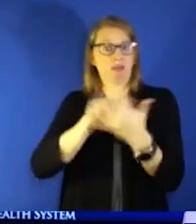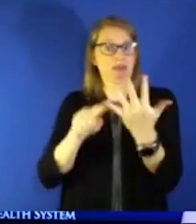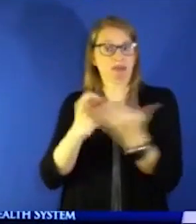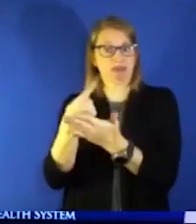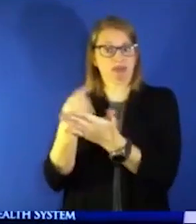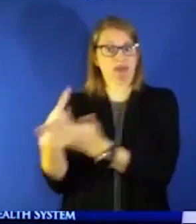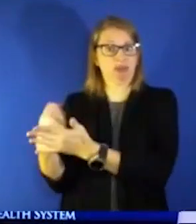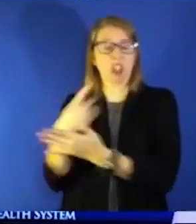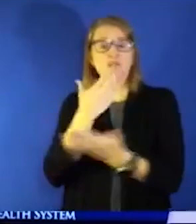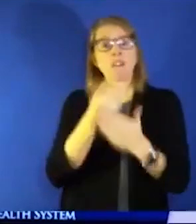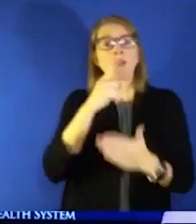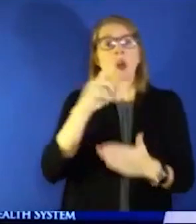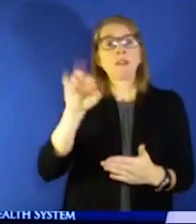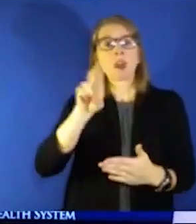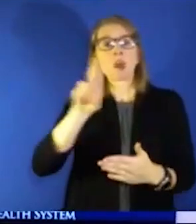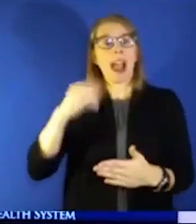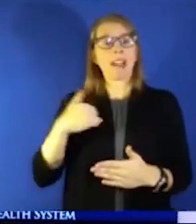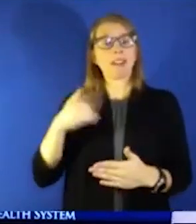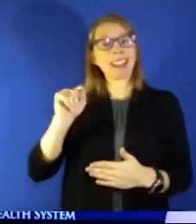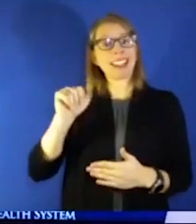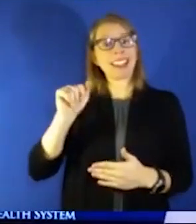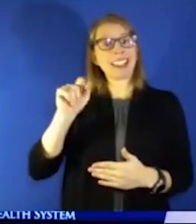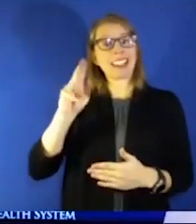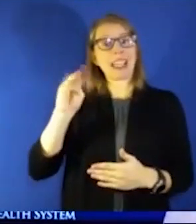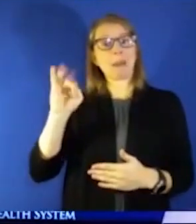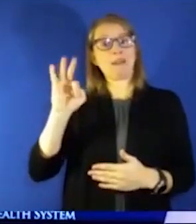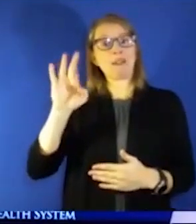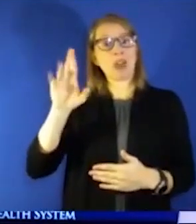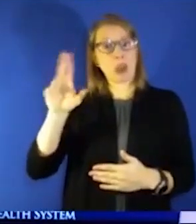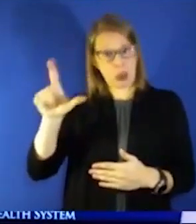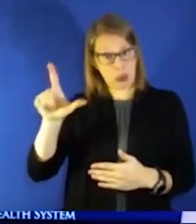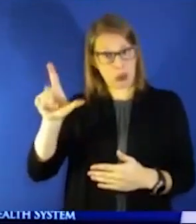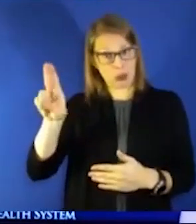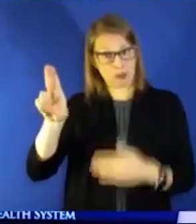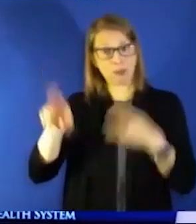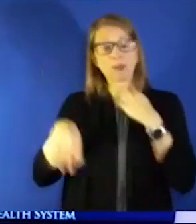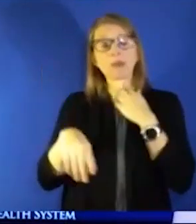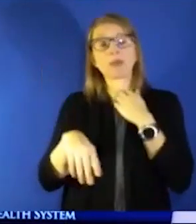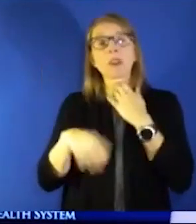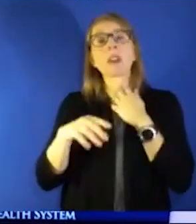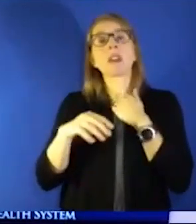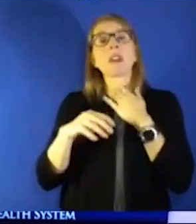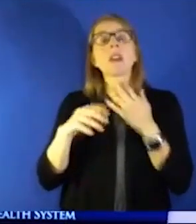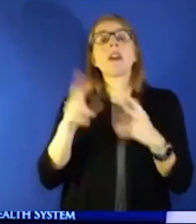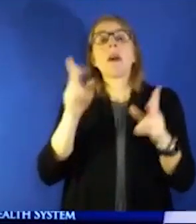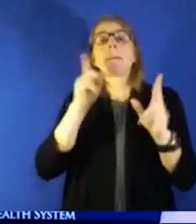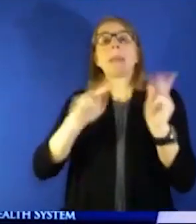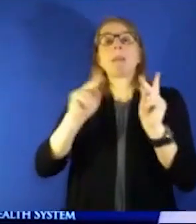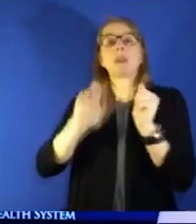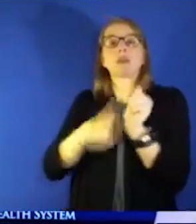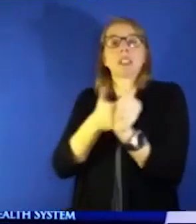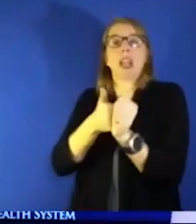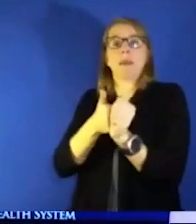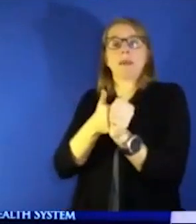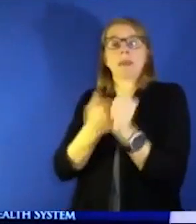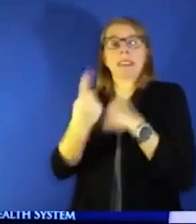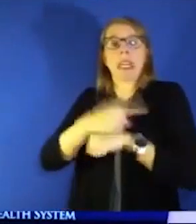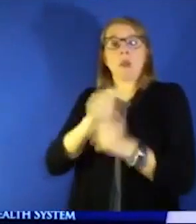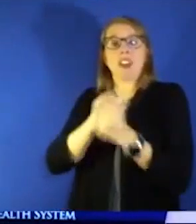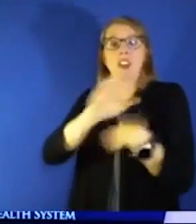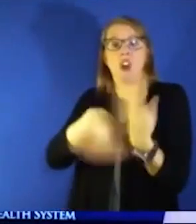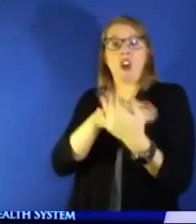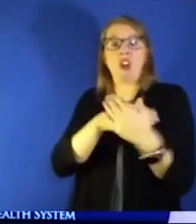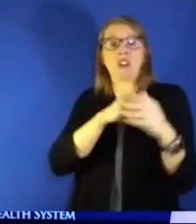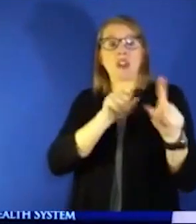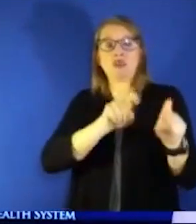we have Tamiflu. We'd certainly like something like that. But I think for people to stay up to date on all of these trials, because there are so many,